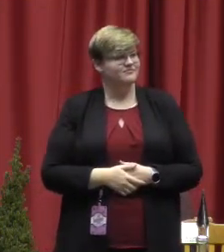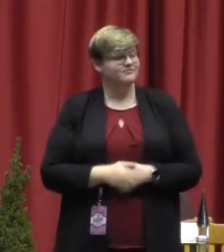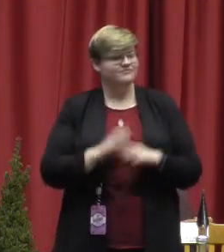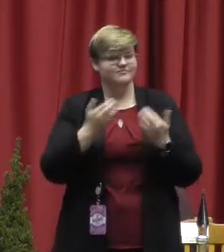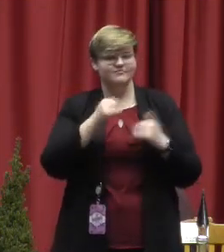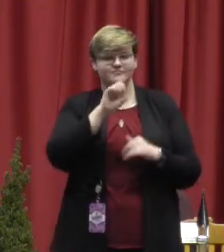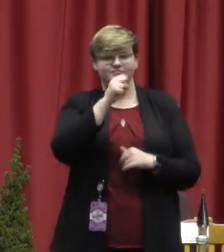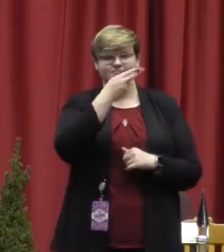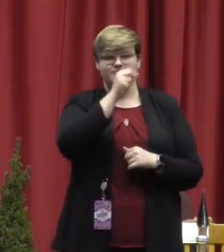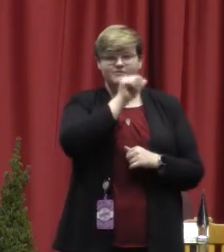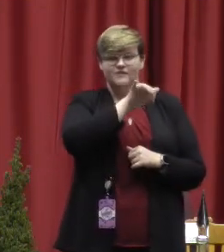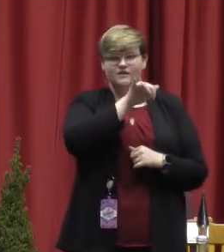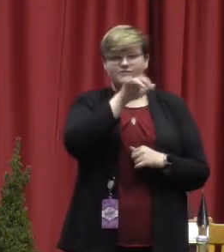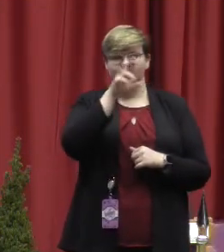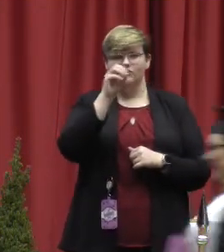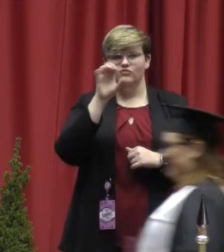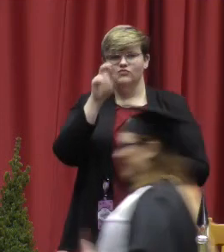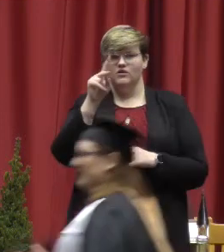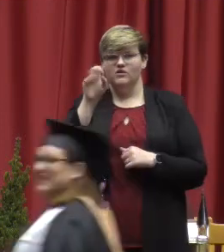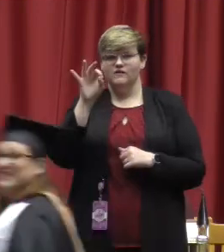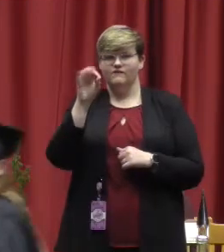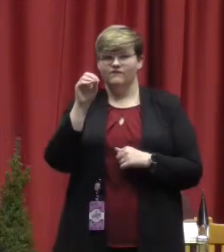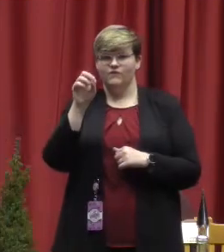Shay Rocaforte.